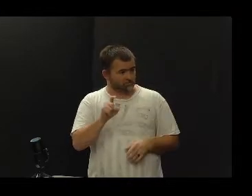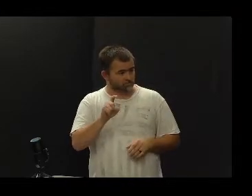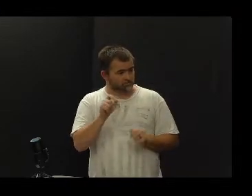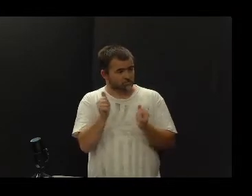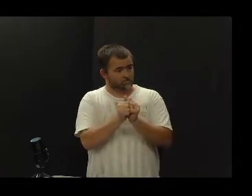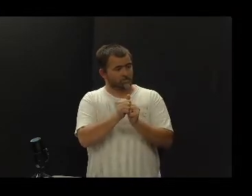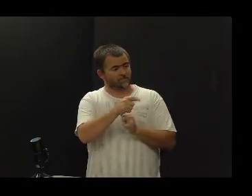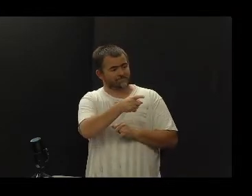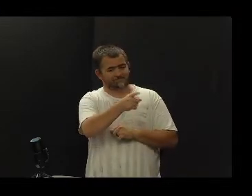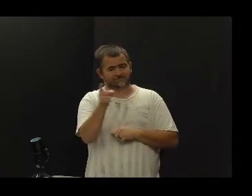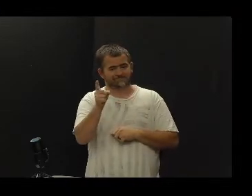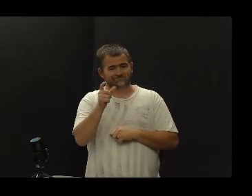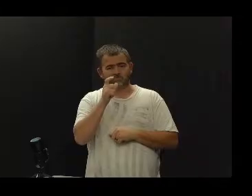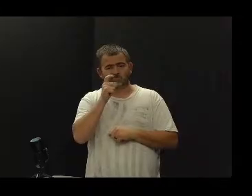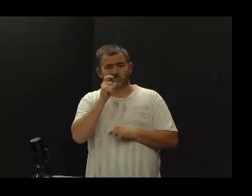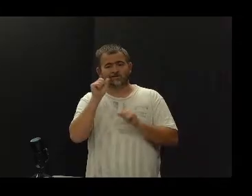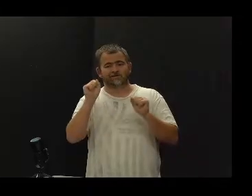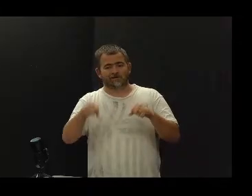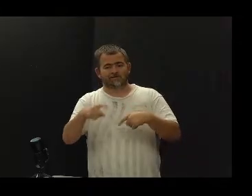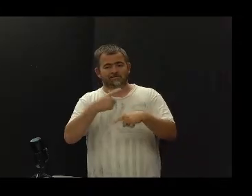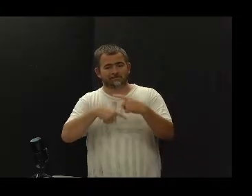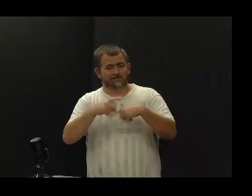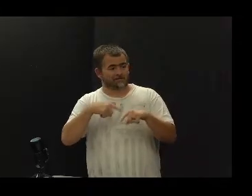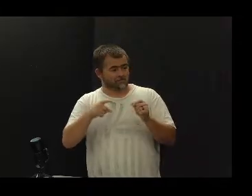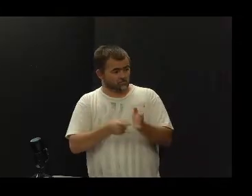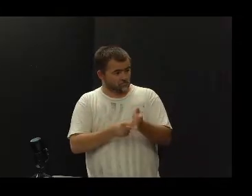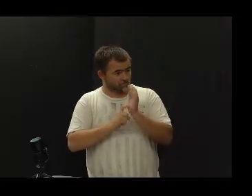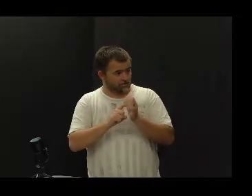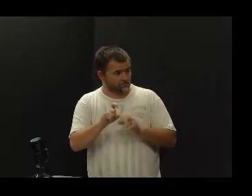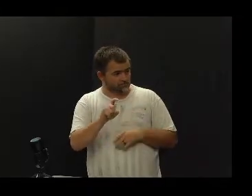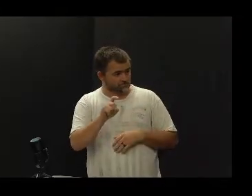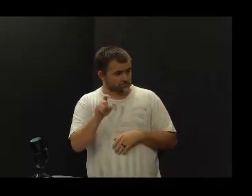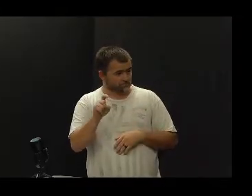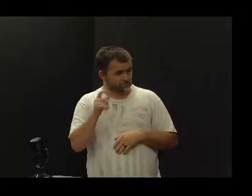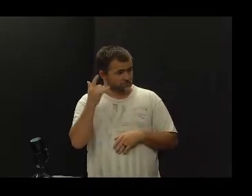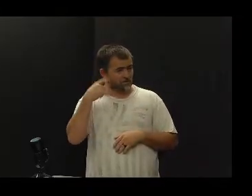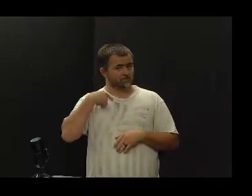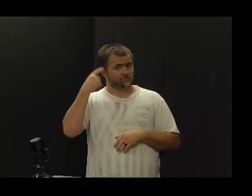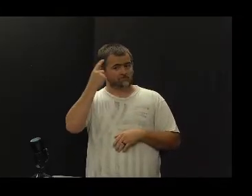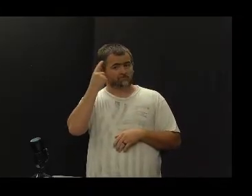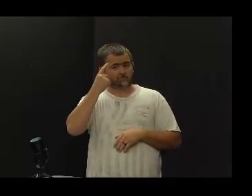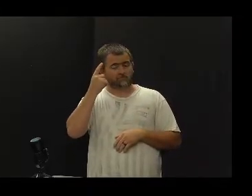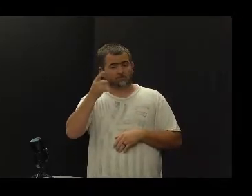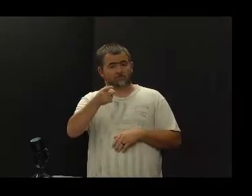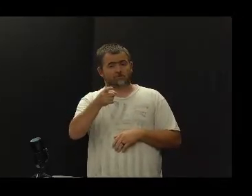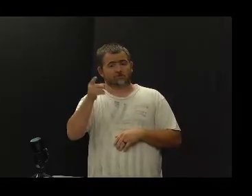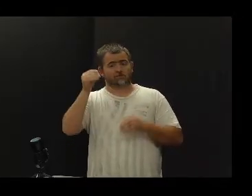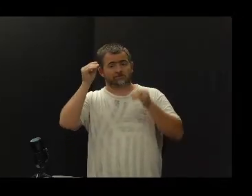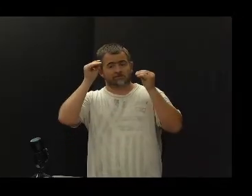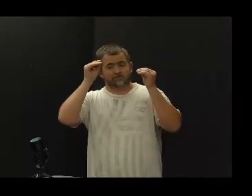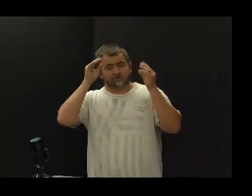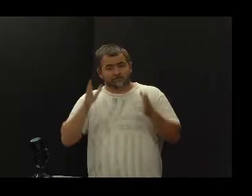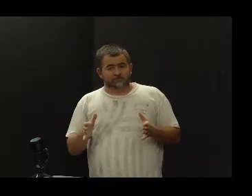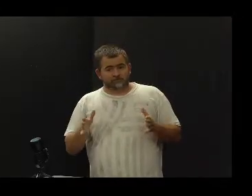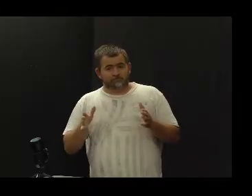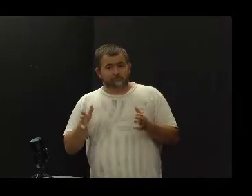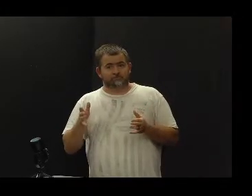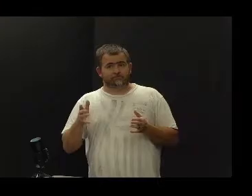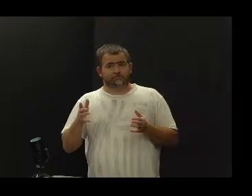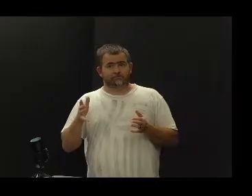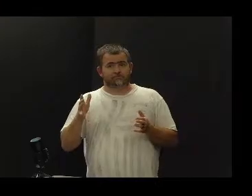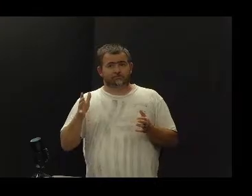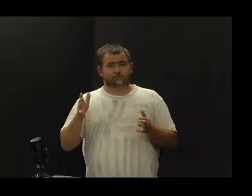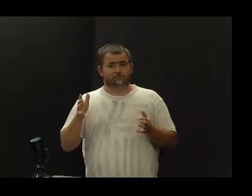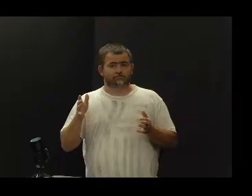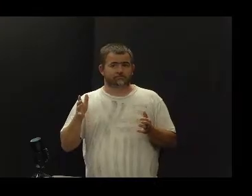I see a lot of interpreters following staff and certain individuals around. So I wanted to know, is it a requirement for all staff